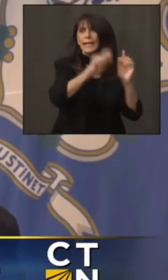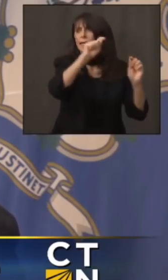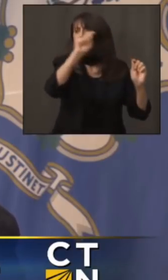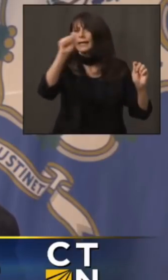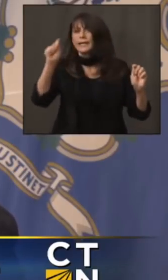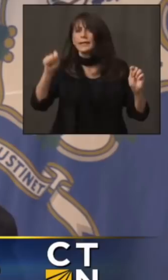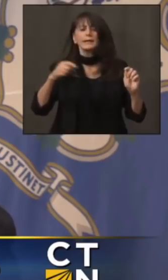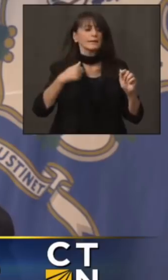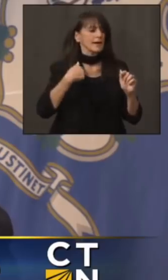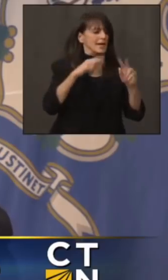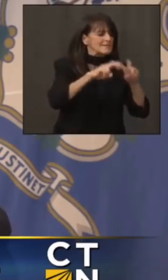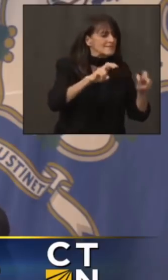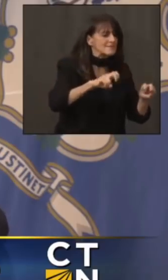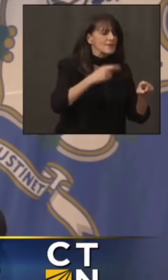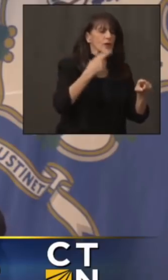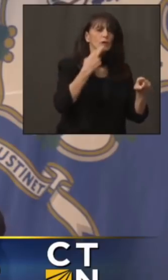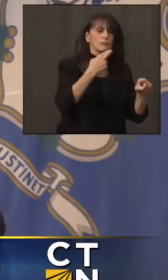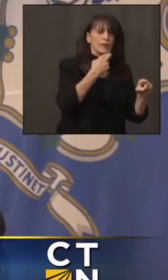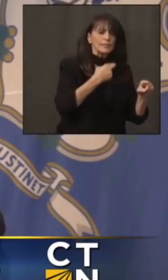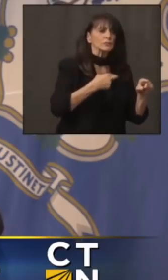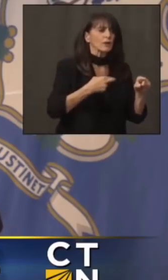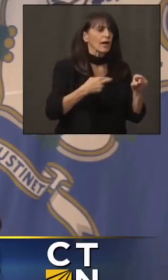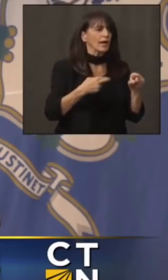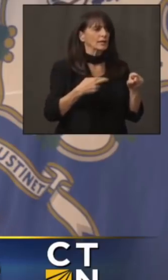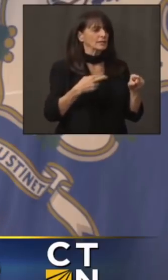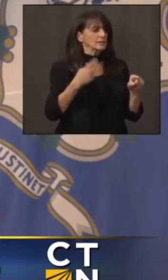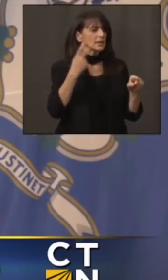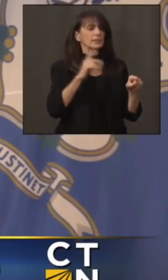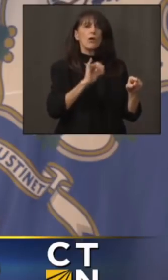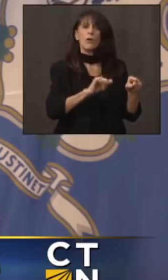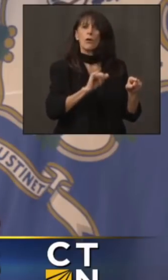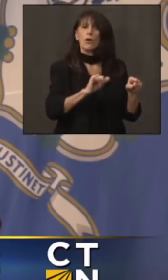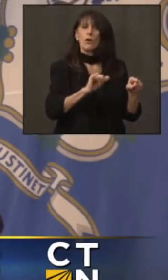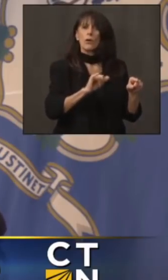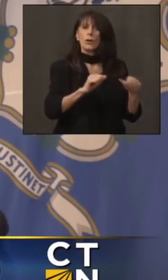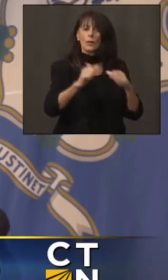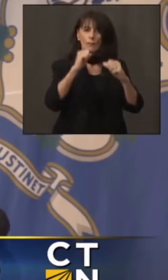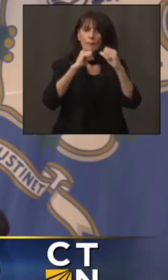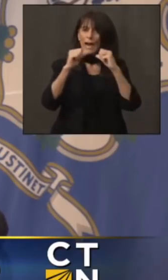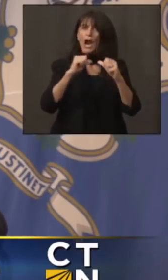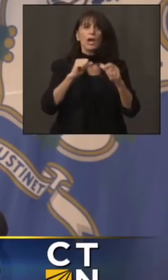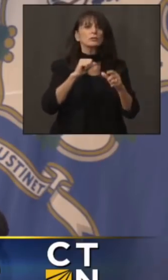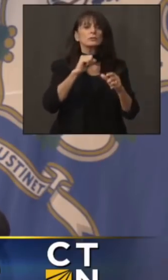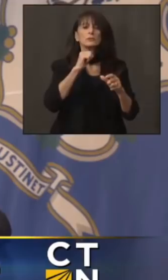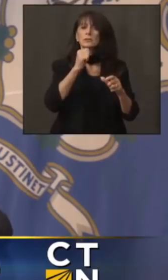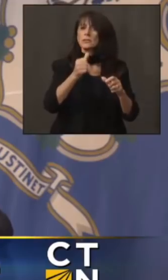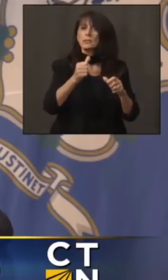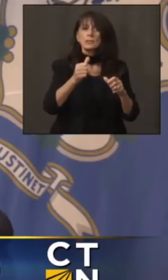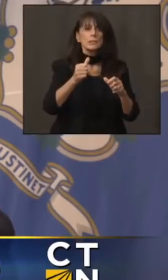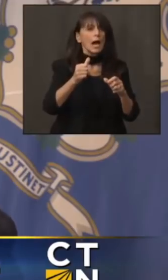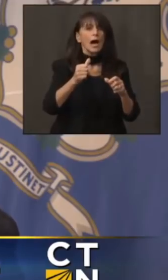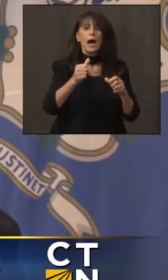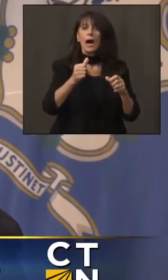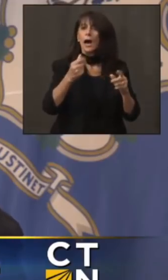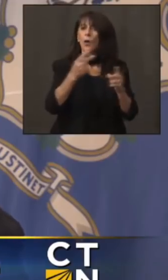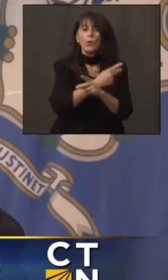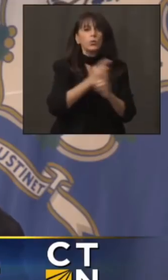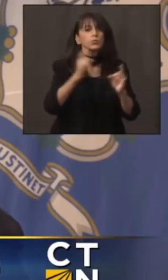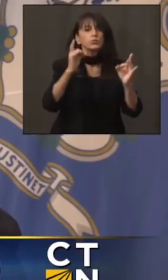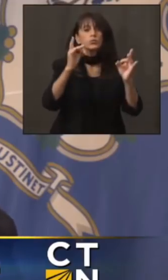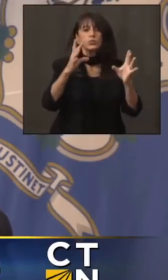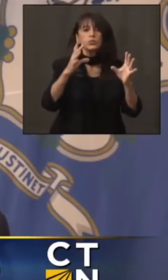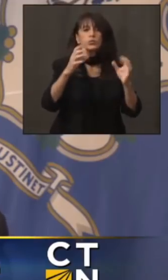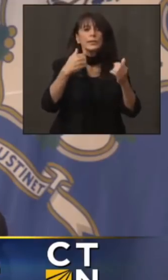about restaurants. I see they have not been the accelerant that we think bars have been, for example, as we look around the state, especially in and